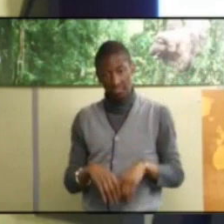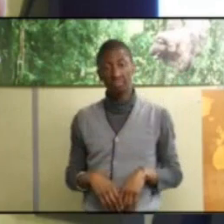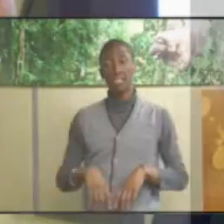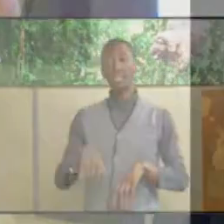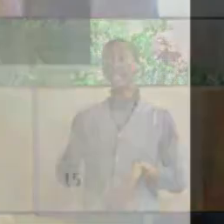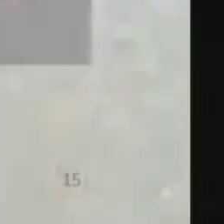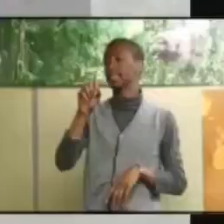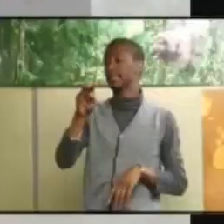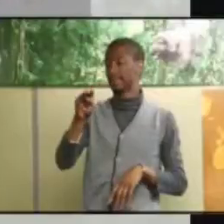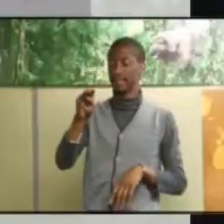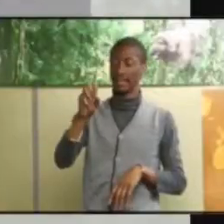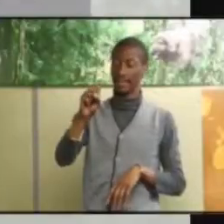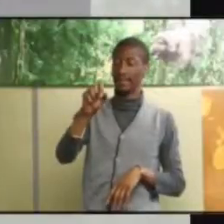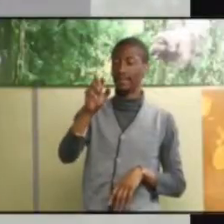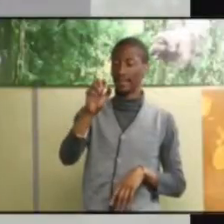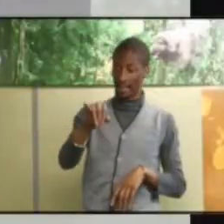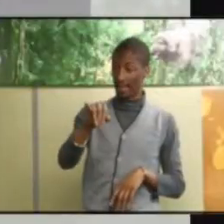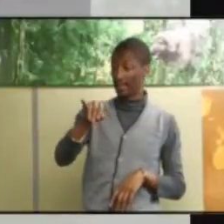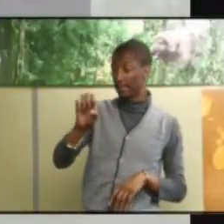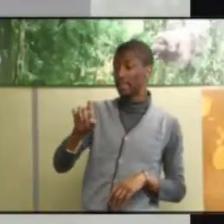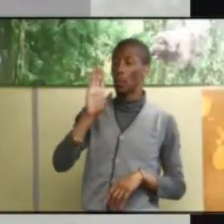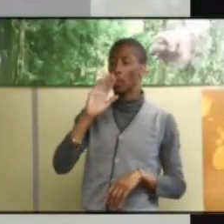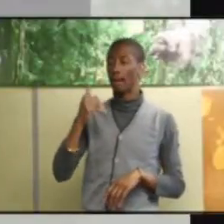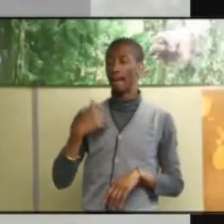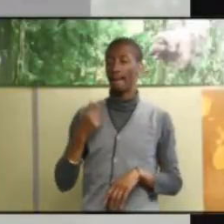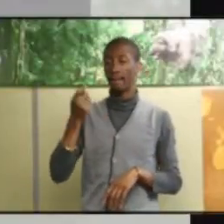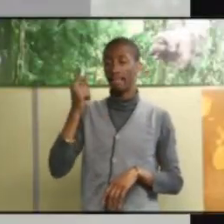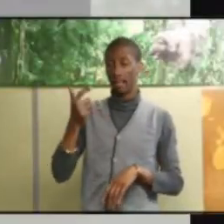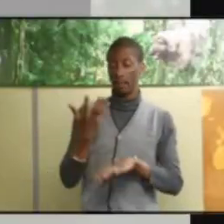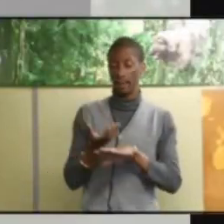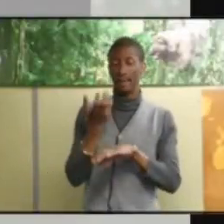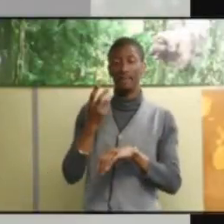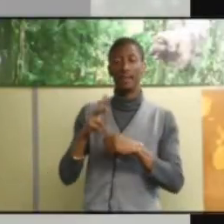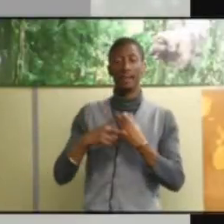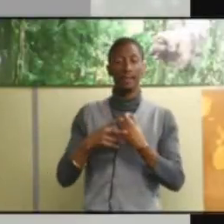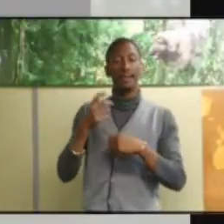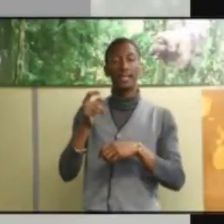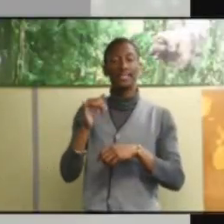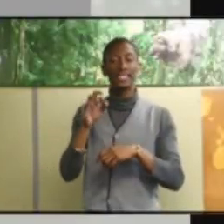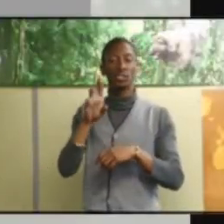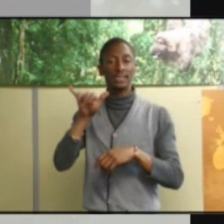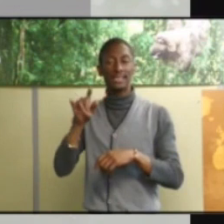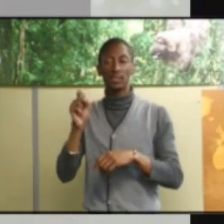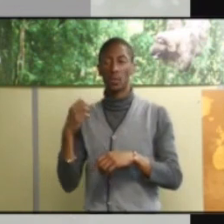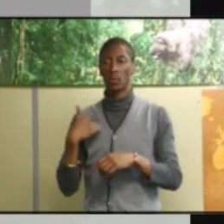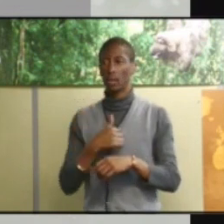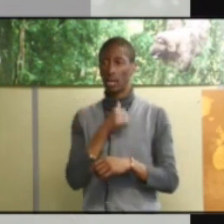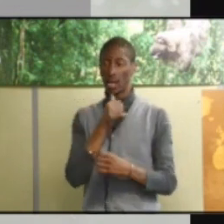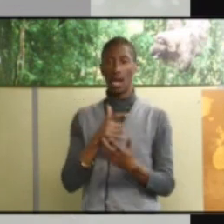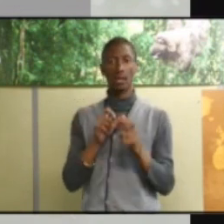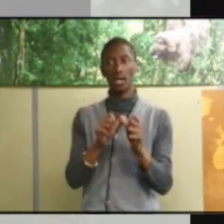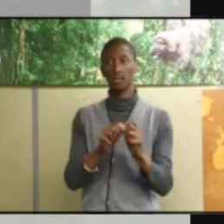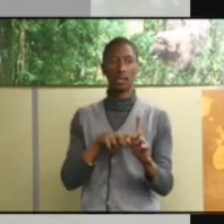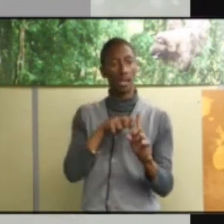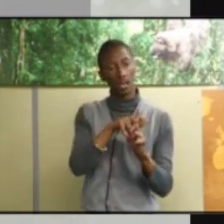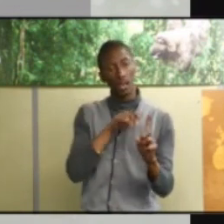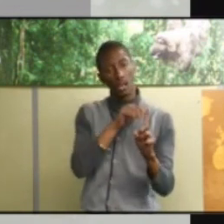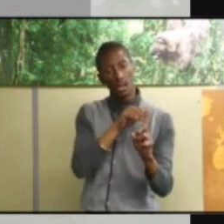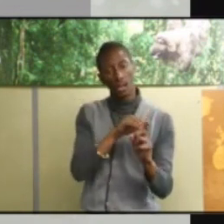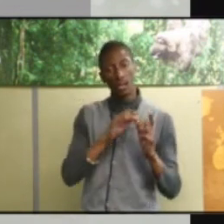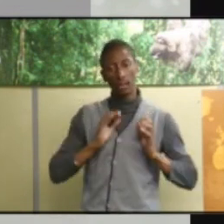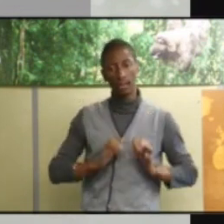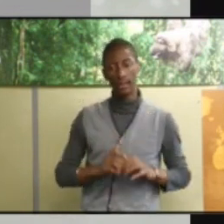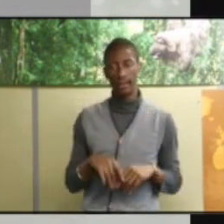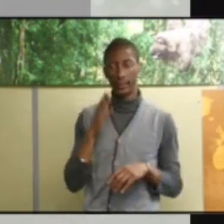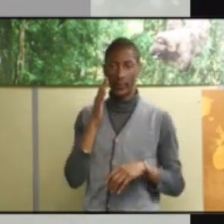typically carry a little bit of contingencies so that we're not constantly coming back to our clients. When a sheet of plywood